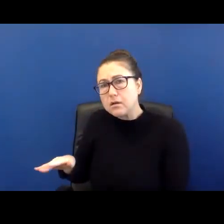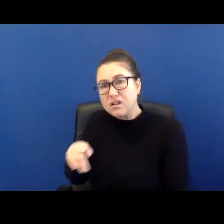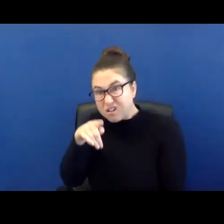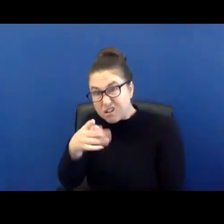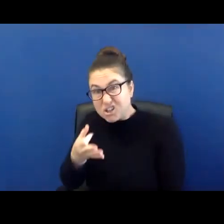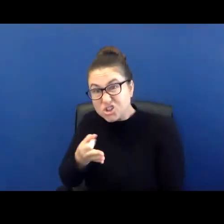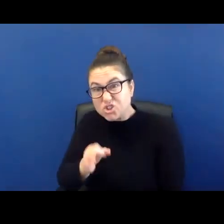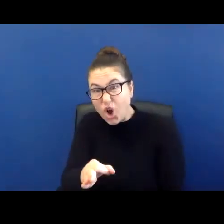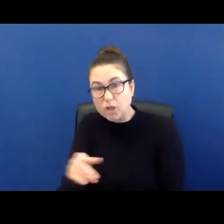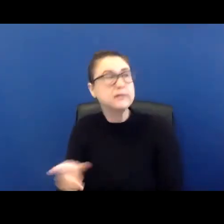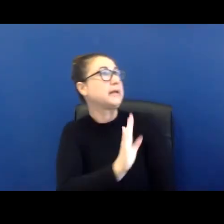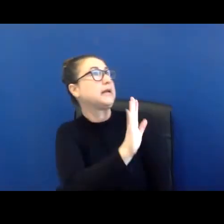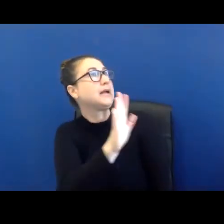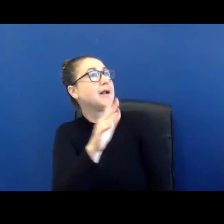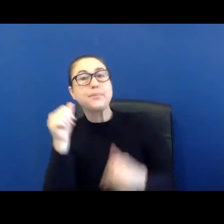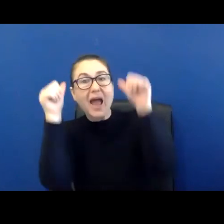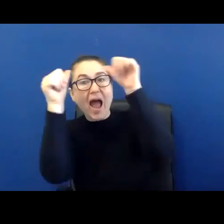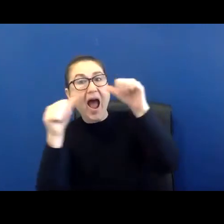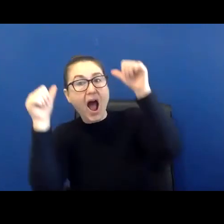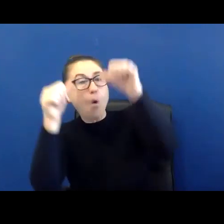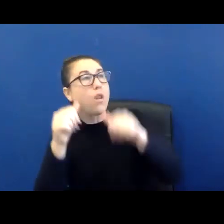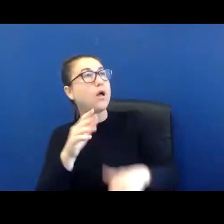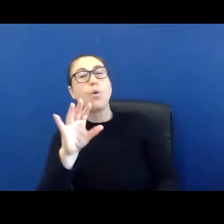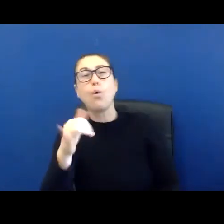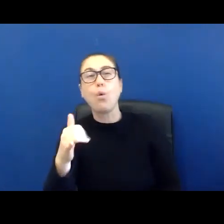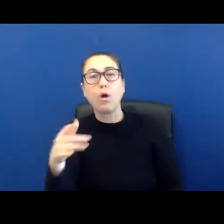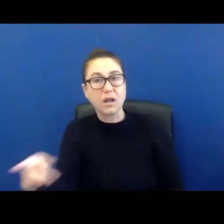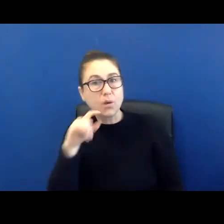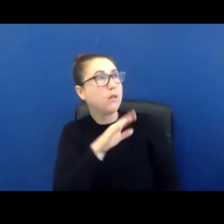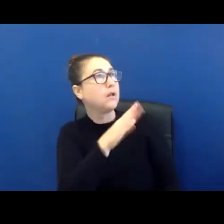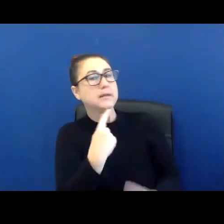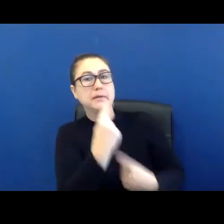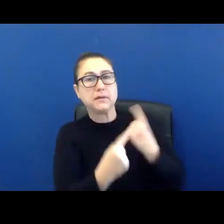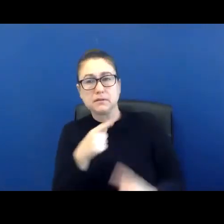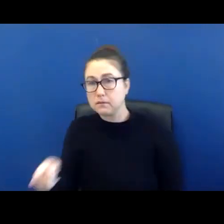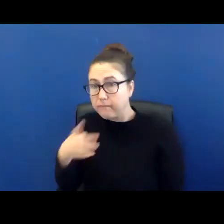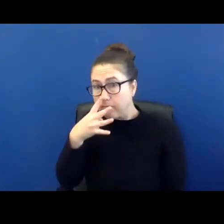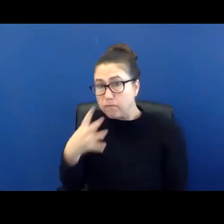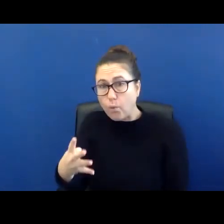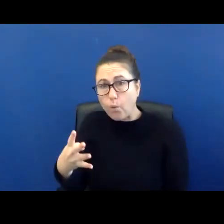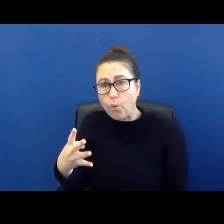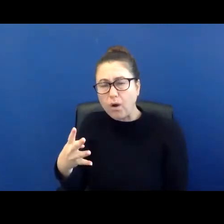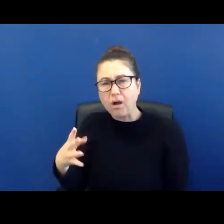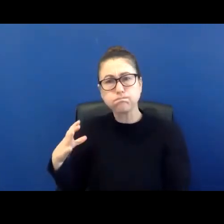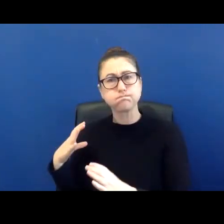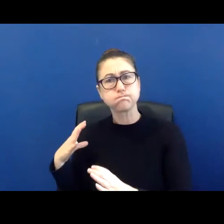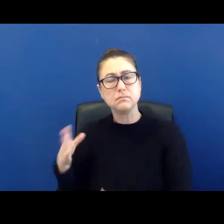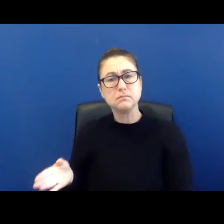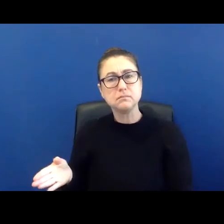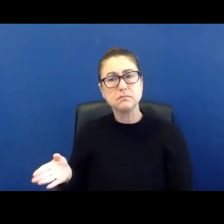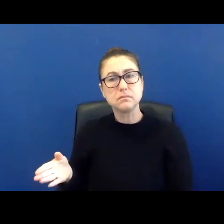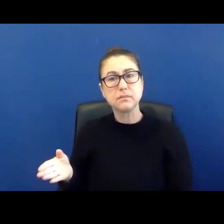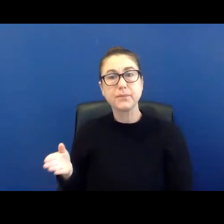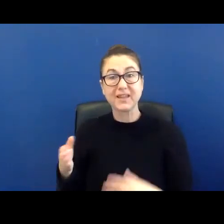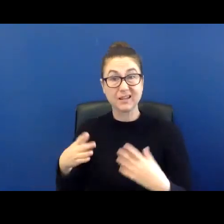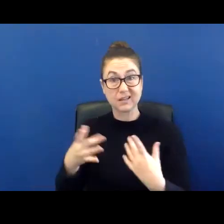a dog? And he'd go, no, it's an owl, or it's a duck, or whatever. And so, you know, it's incredibly important in order to be